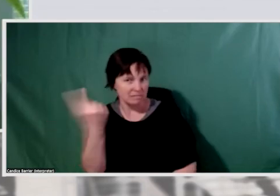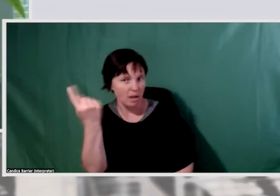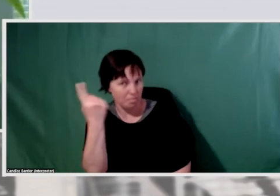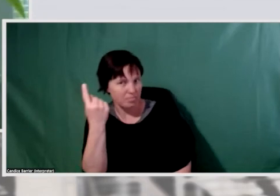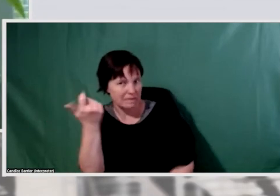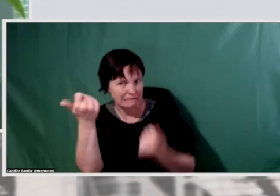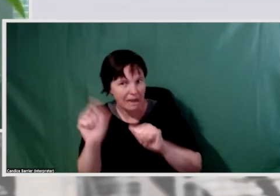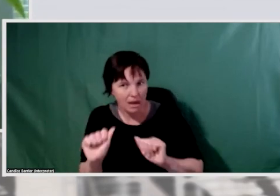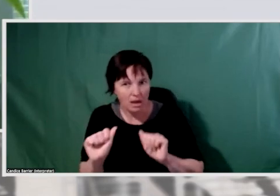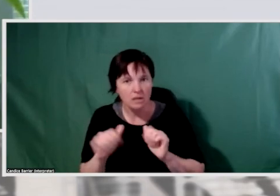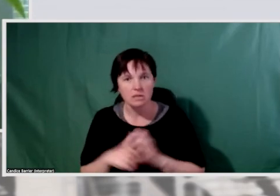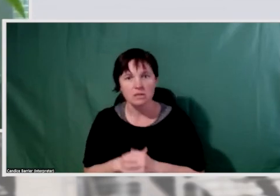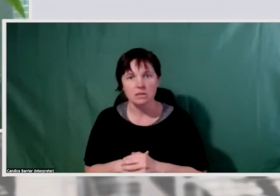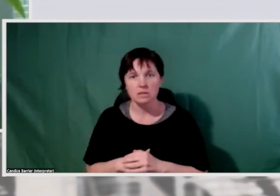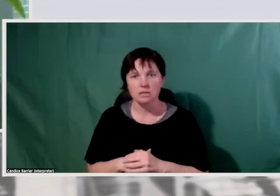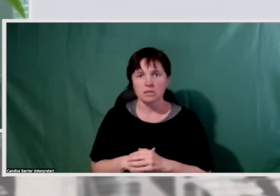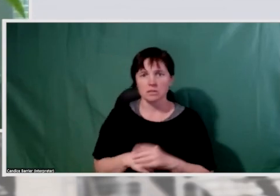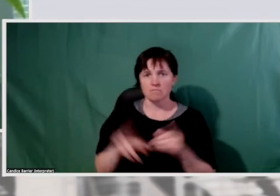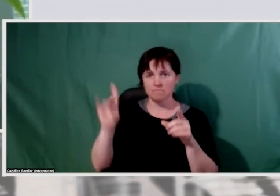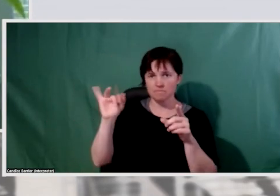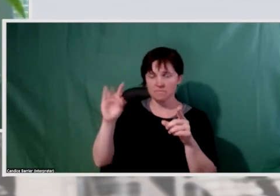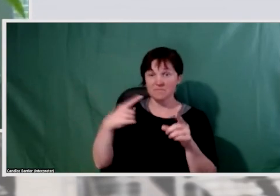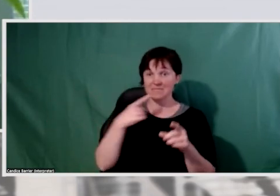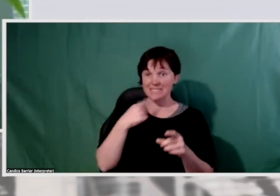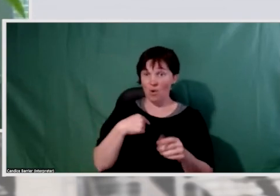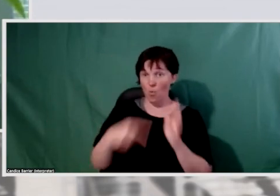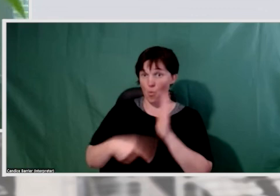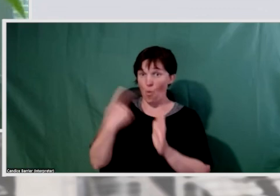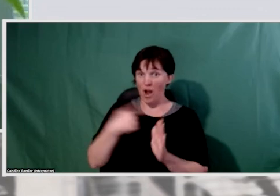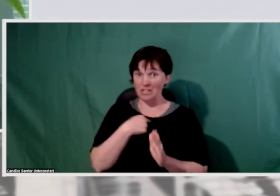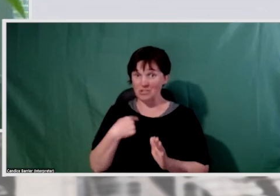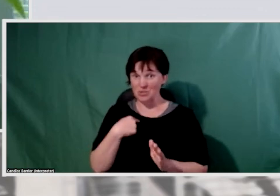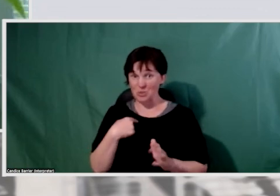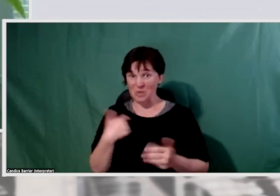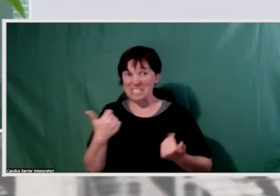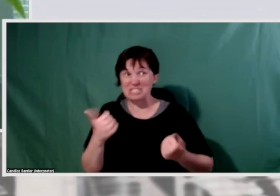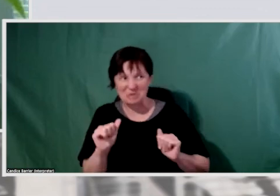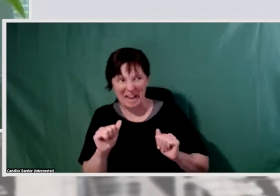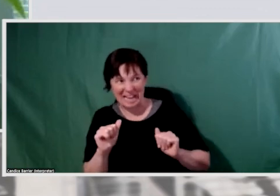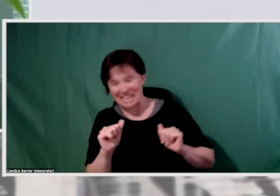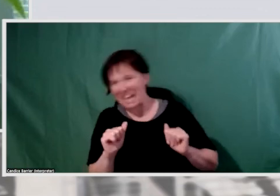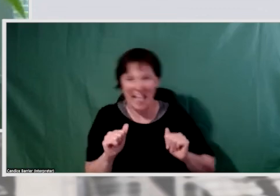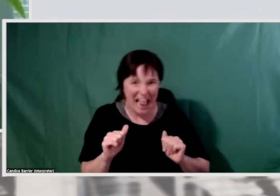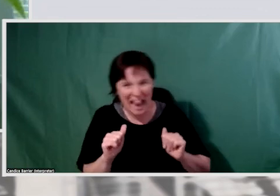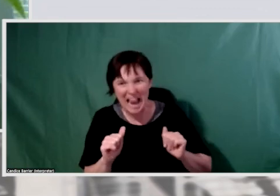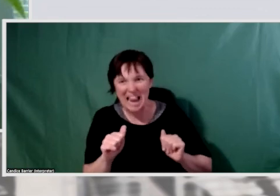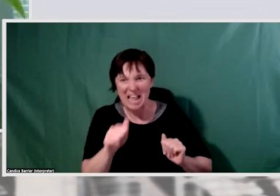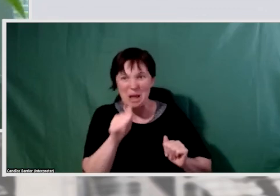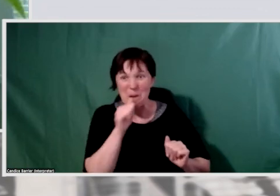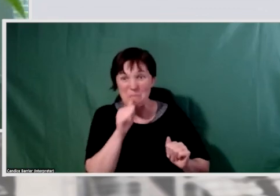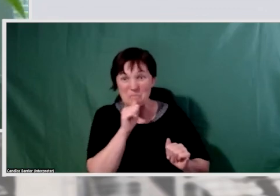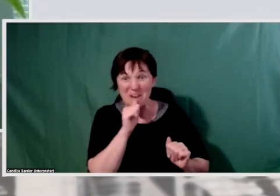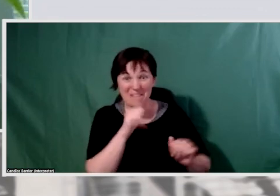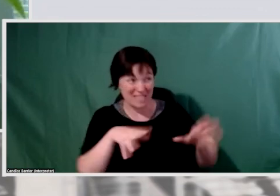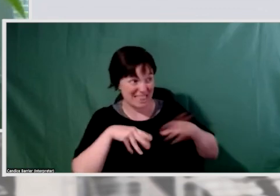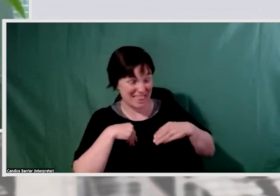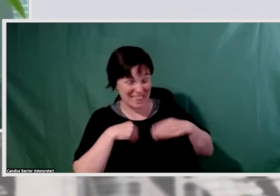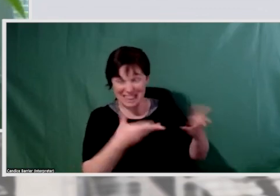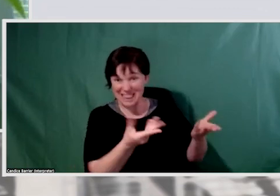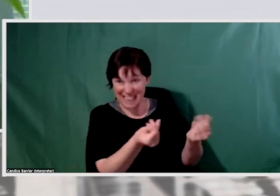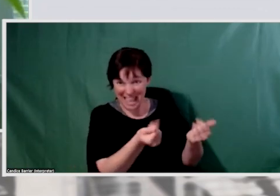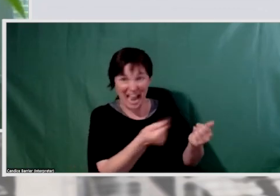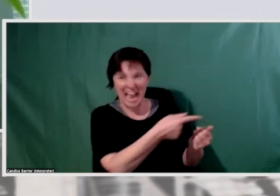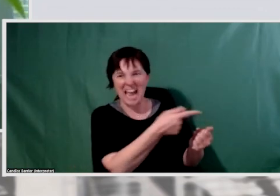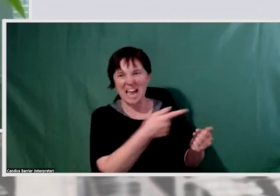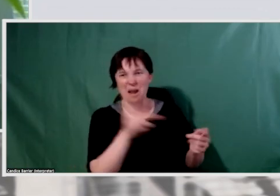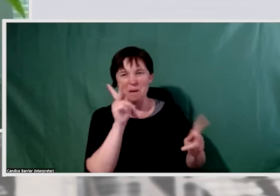Yeah, unfortunately, once we signal our interest in a privately owned piece of land, we can get price gouged pretty easily. People